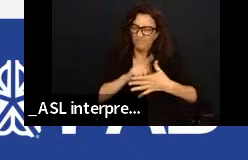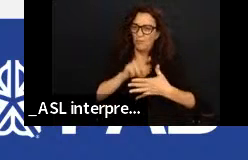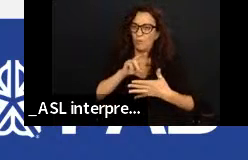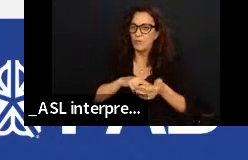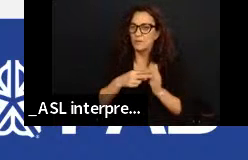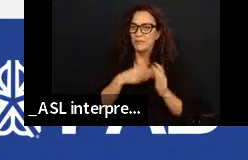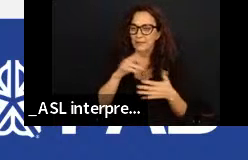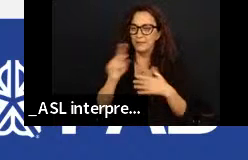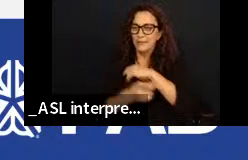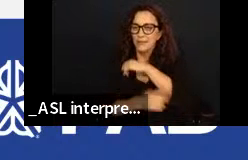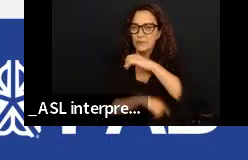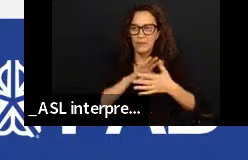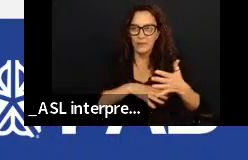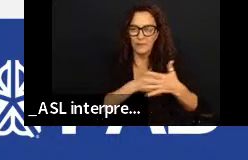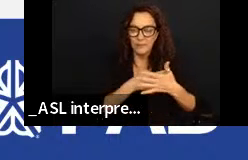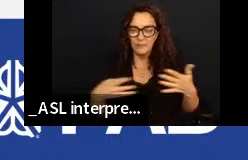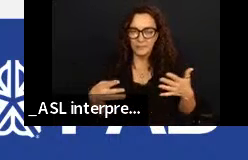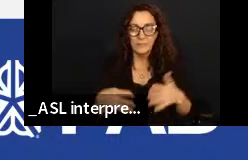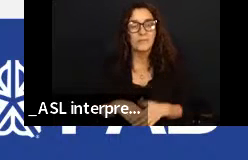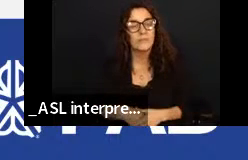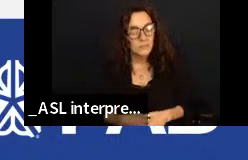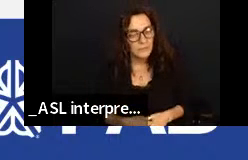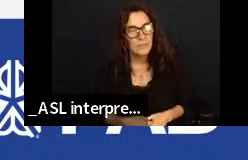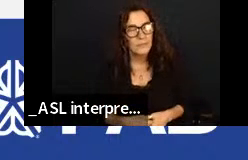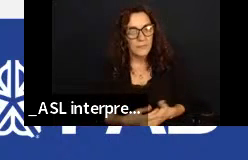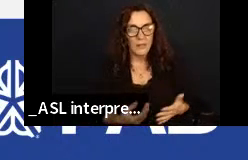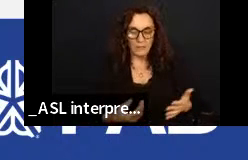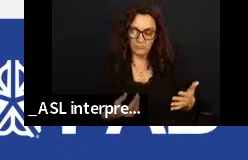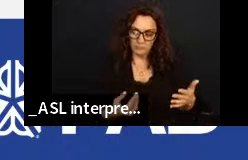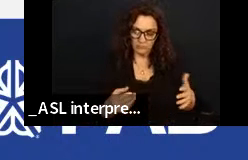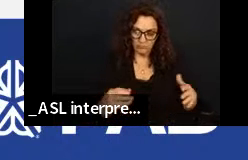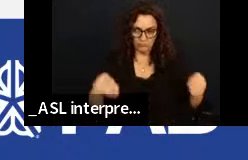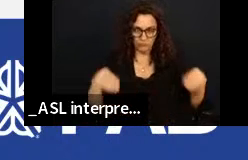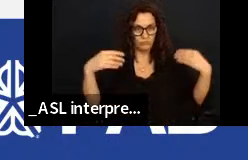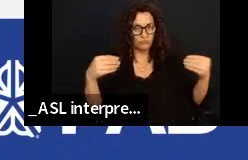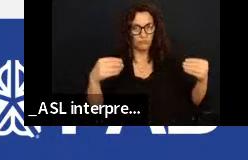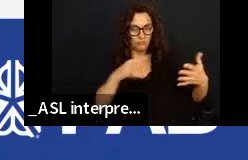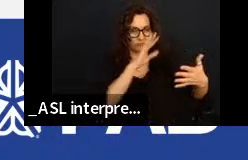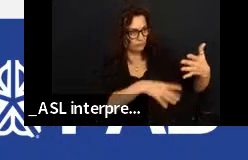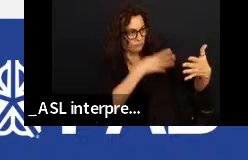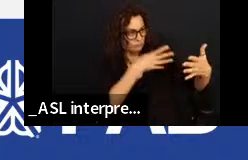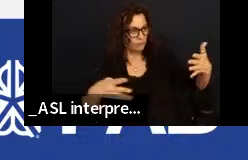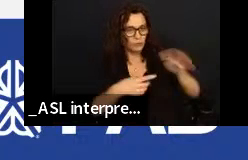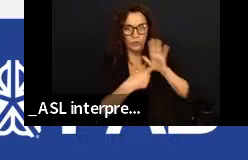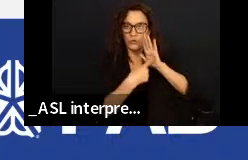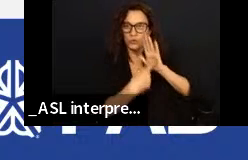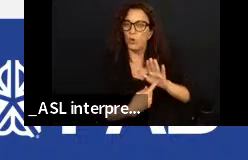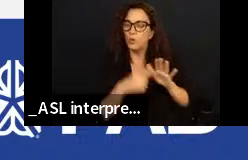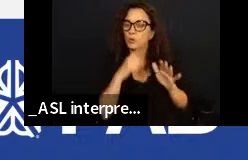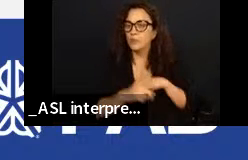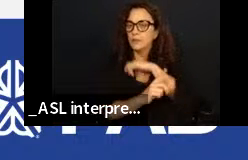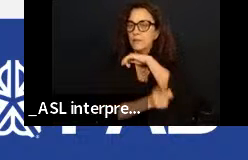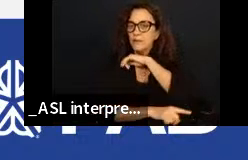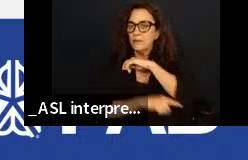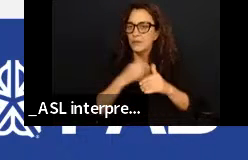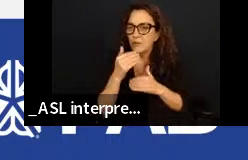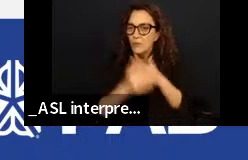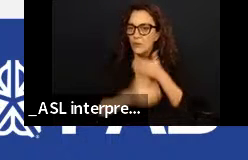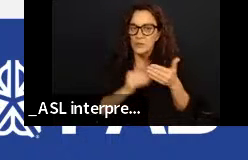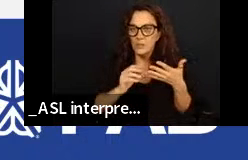and foremost, it's a guideline or a rubric for discipline. And so what it does is it